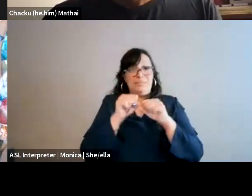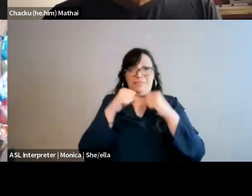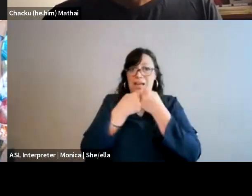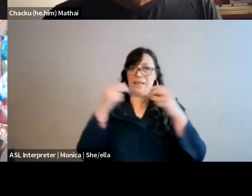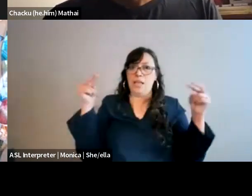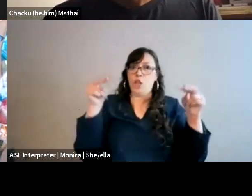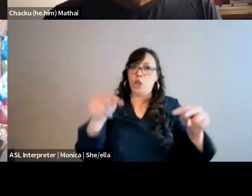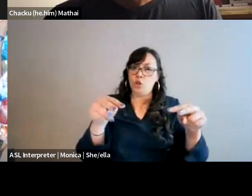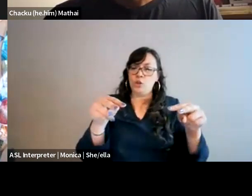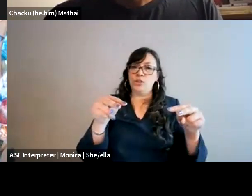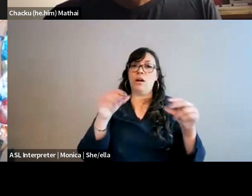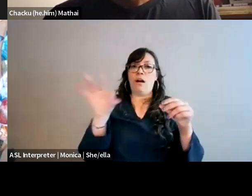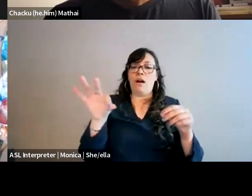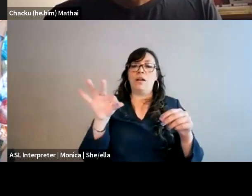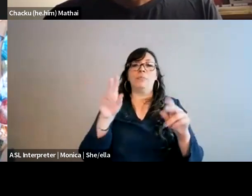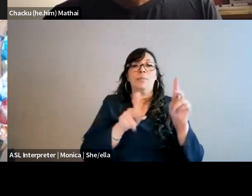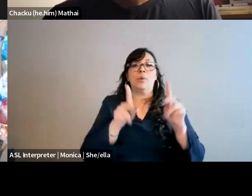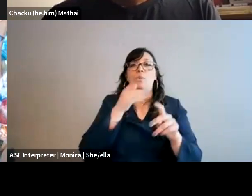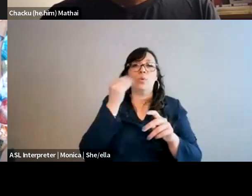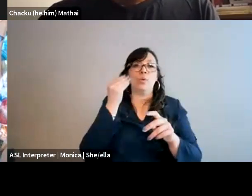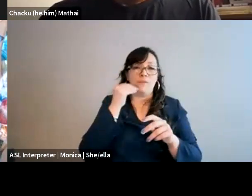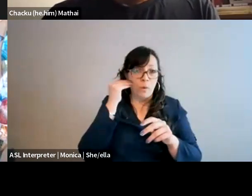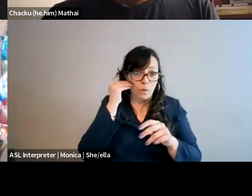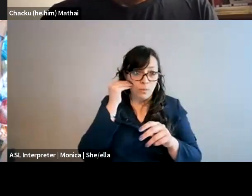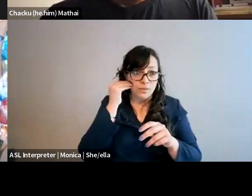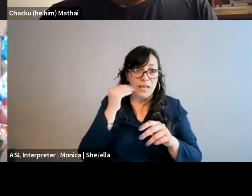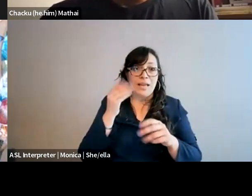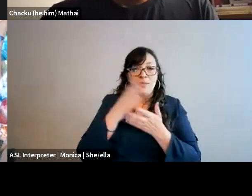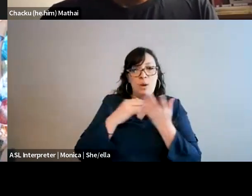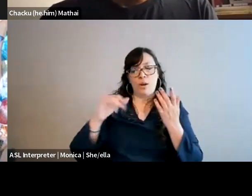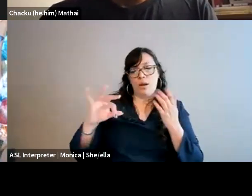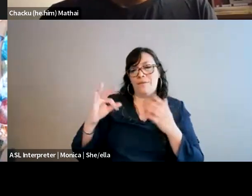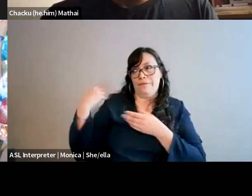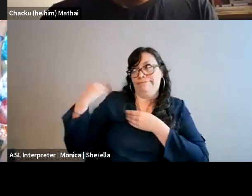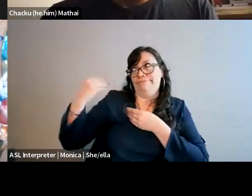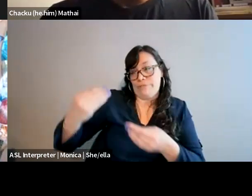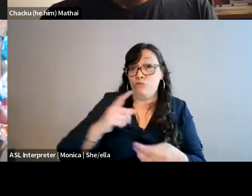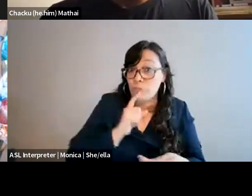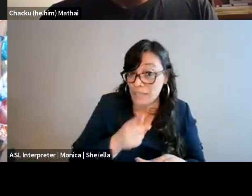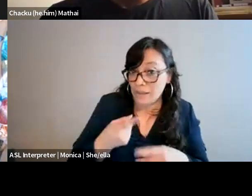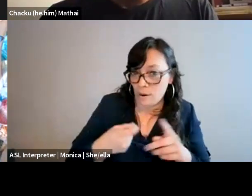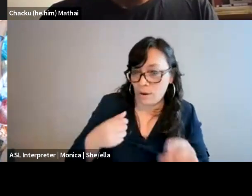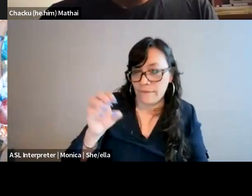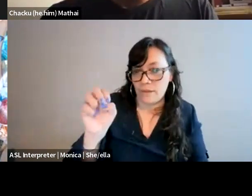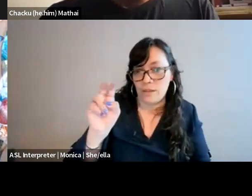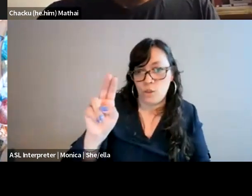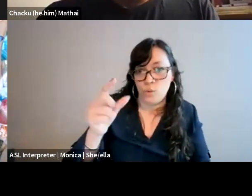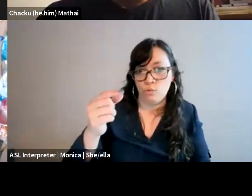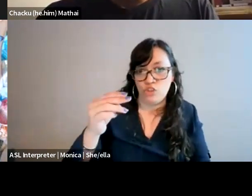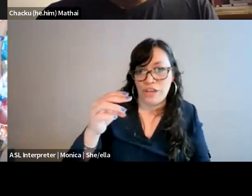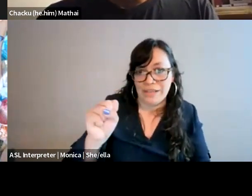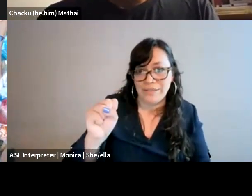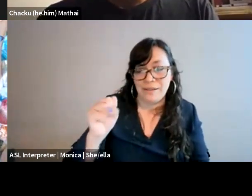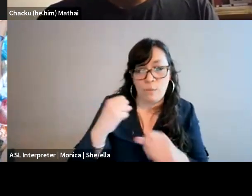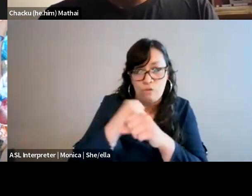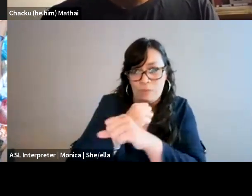houselessness as a part of the remnants of the eugenics movement, which is why, you know, we had in the 50s, everyone was lumped into